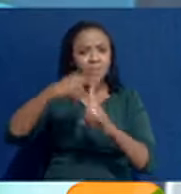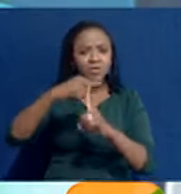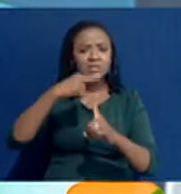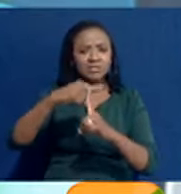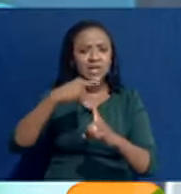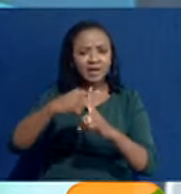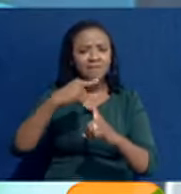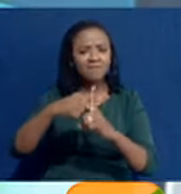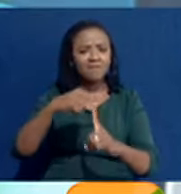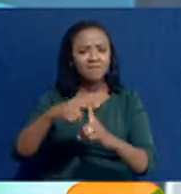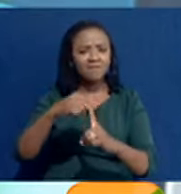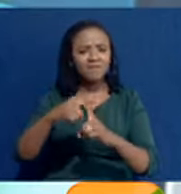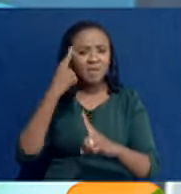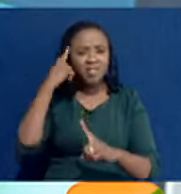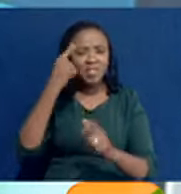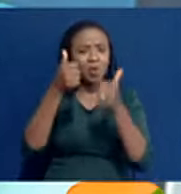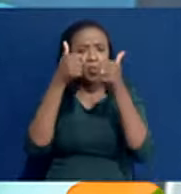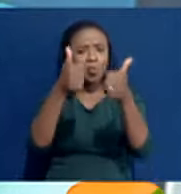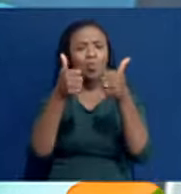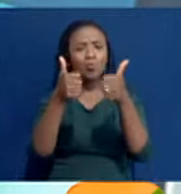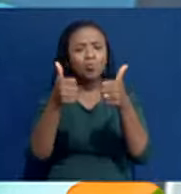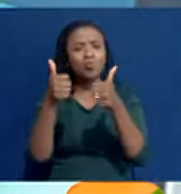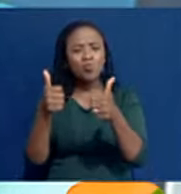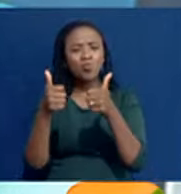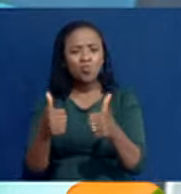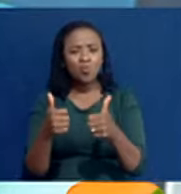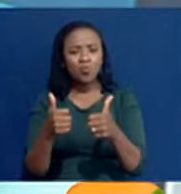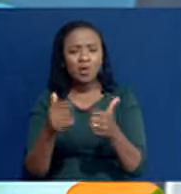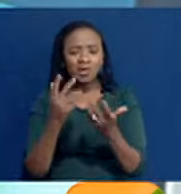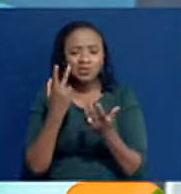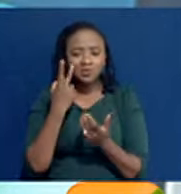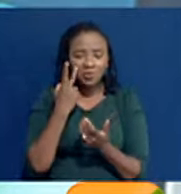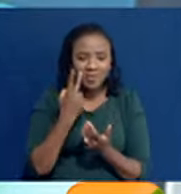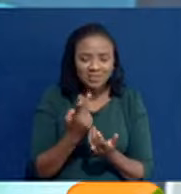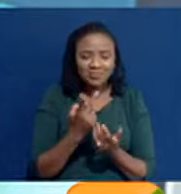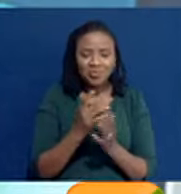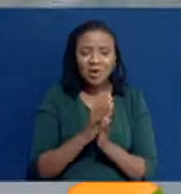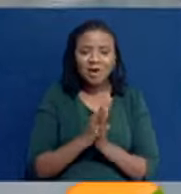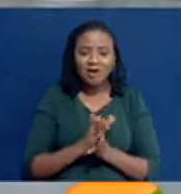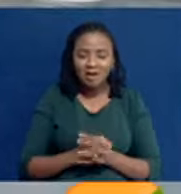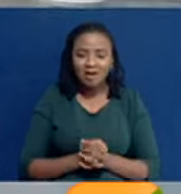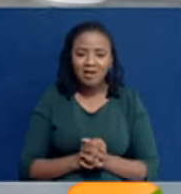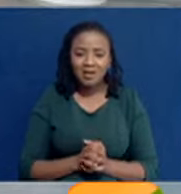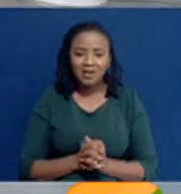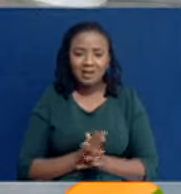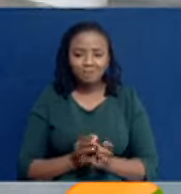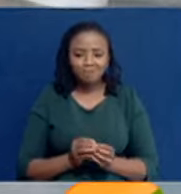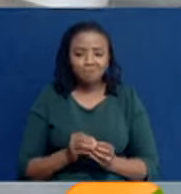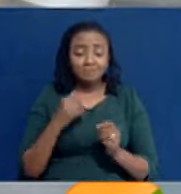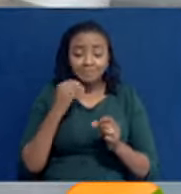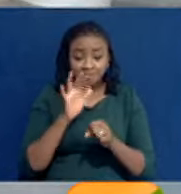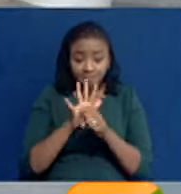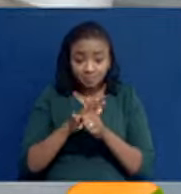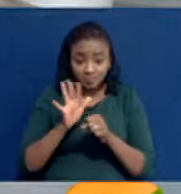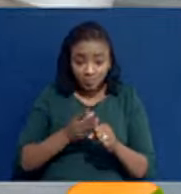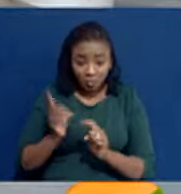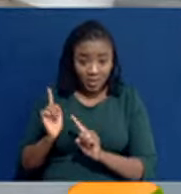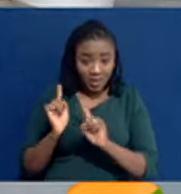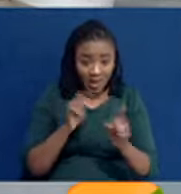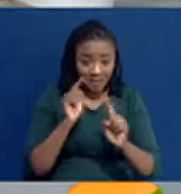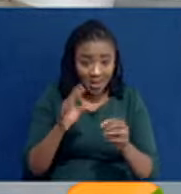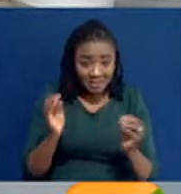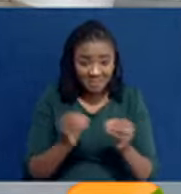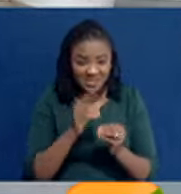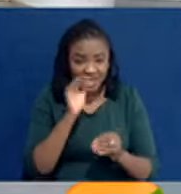death. I saw living. Have a lot of women come to you since asking you, how did you